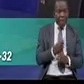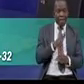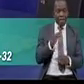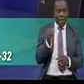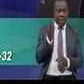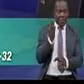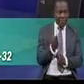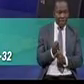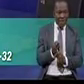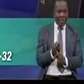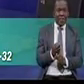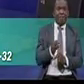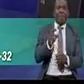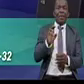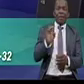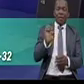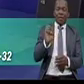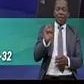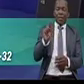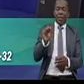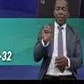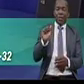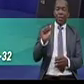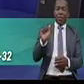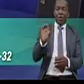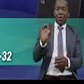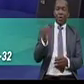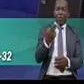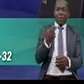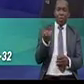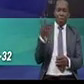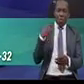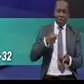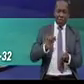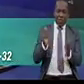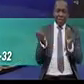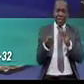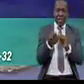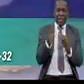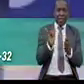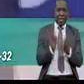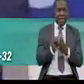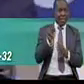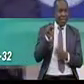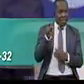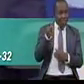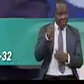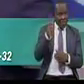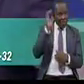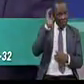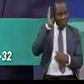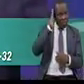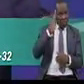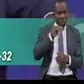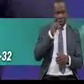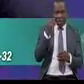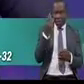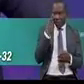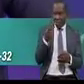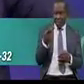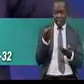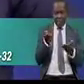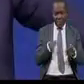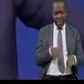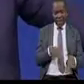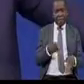see death. Walk at that, on that, every day. There's so many things that will distract us from